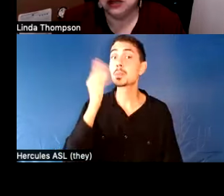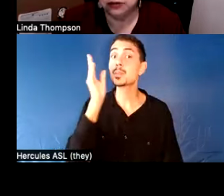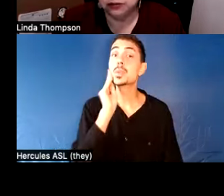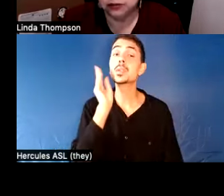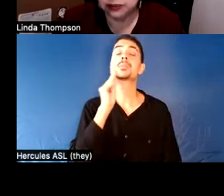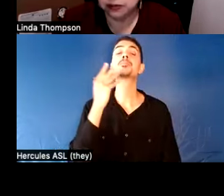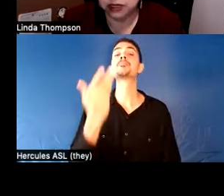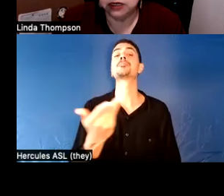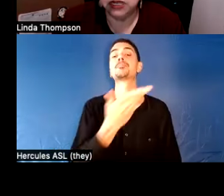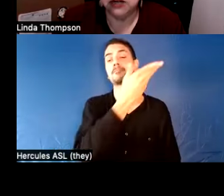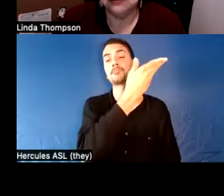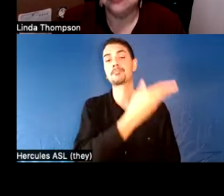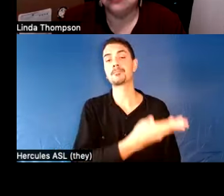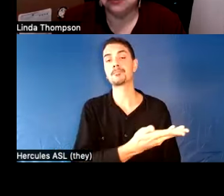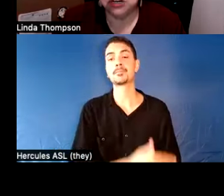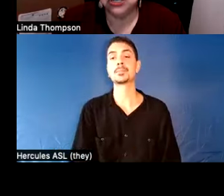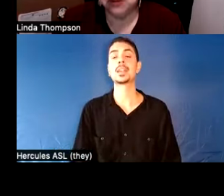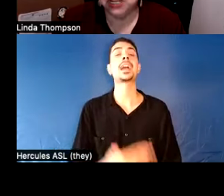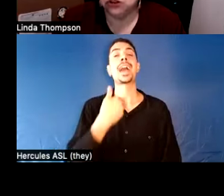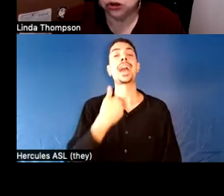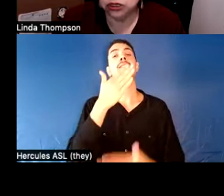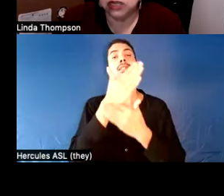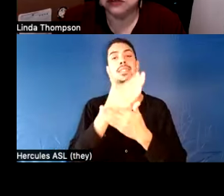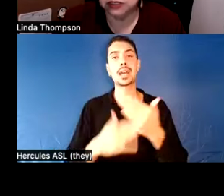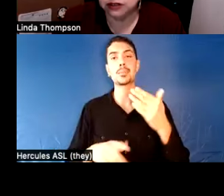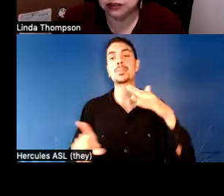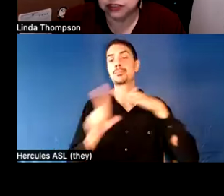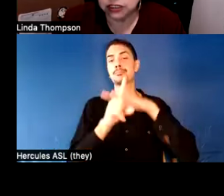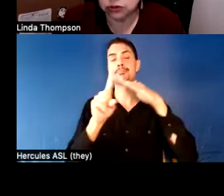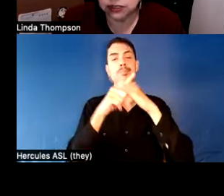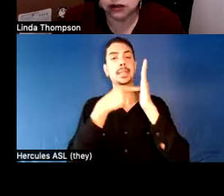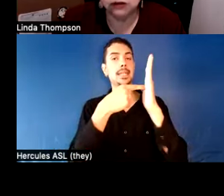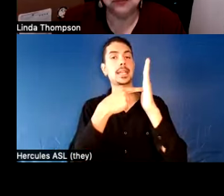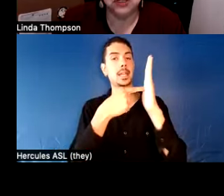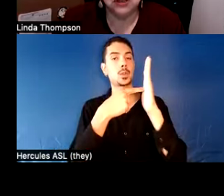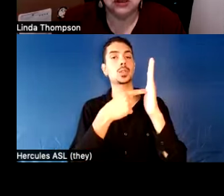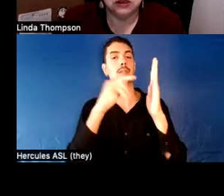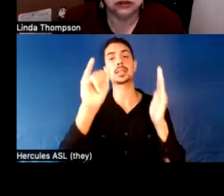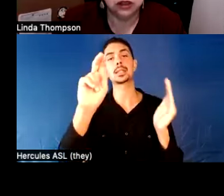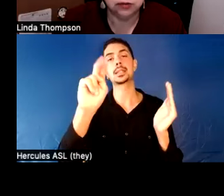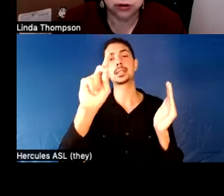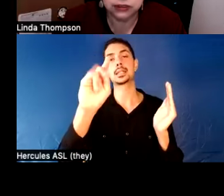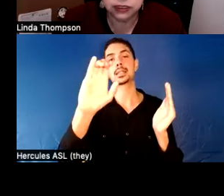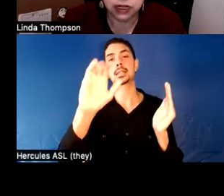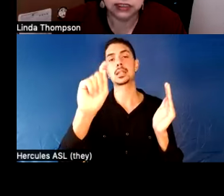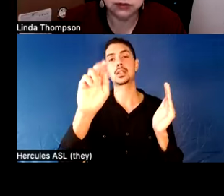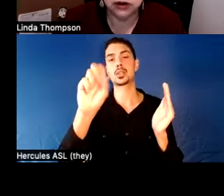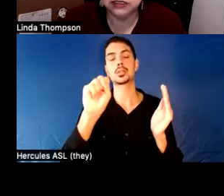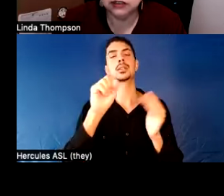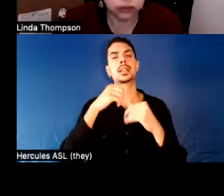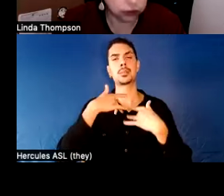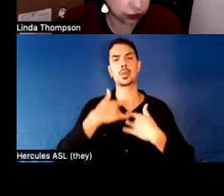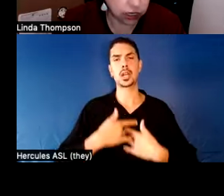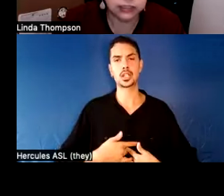is some indicators of how depression might look as a result of sexual assault. The person can